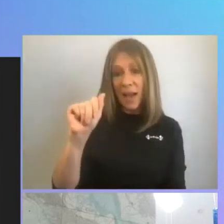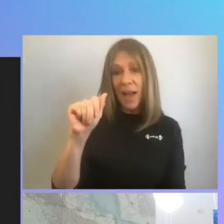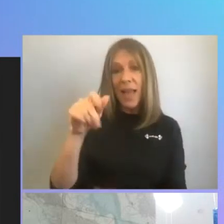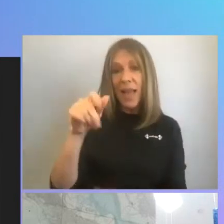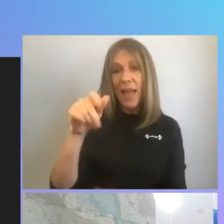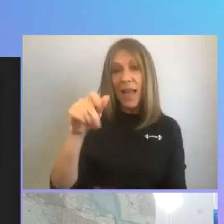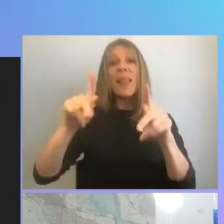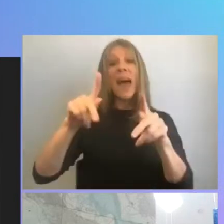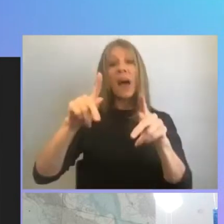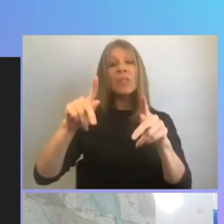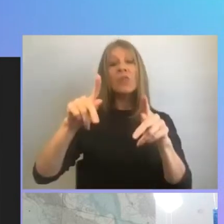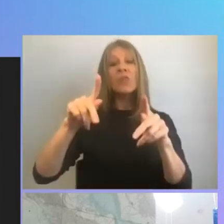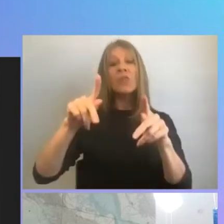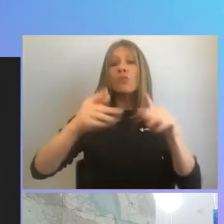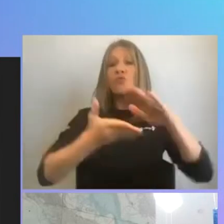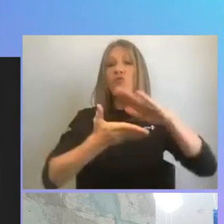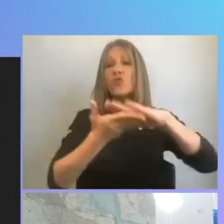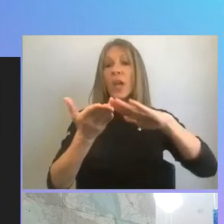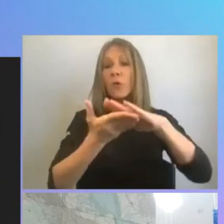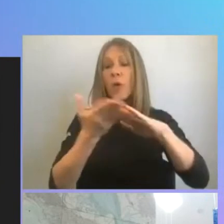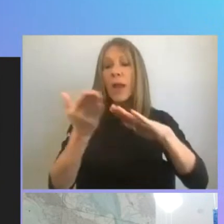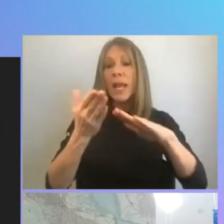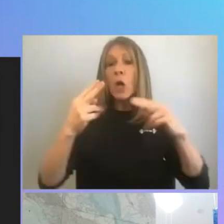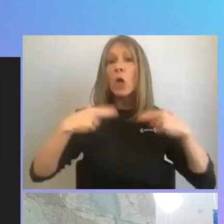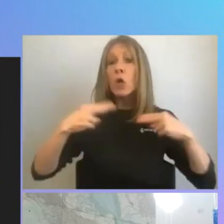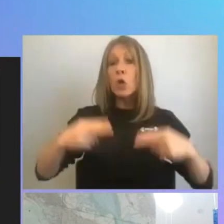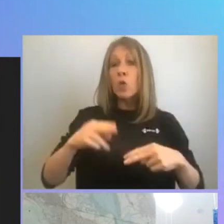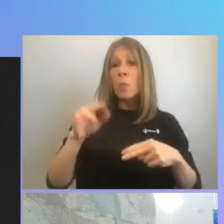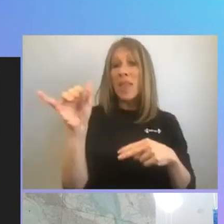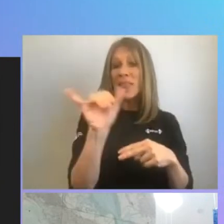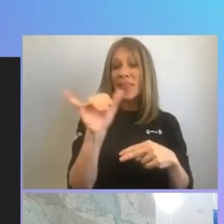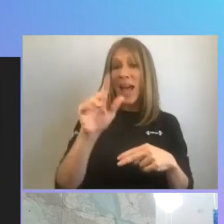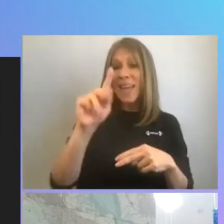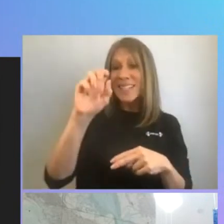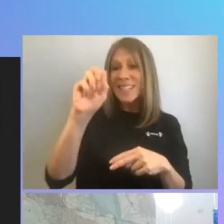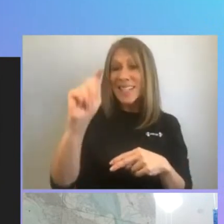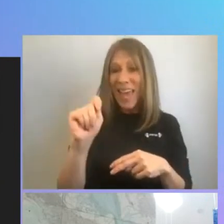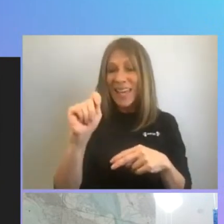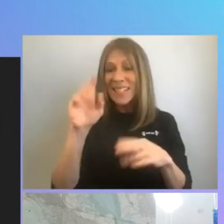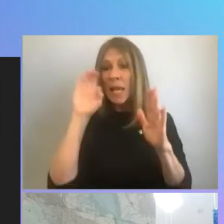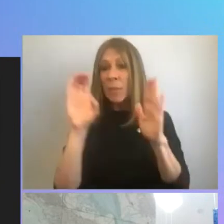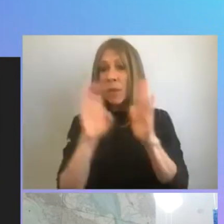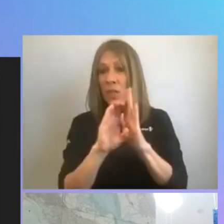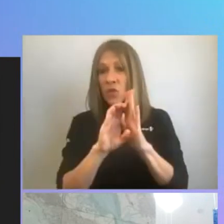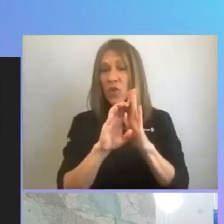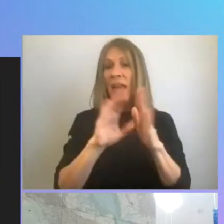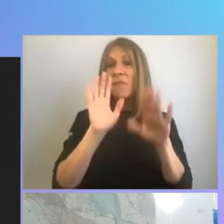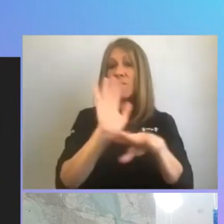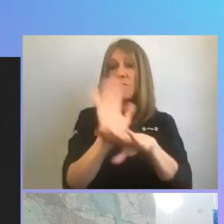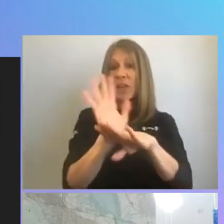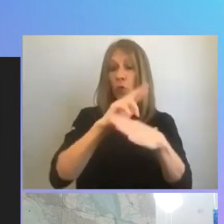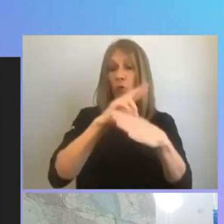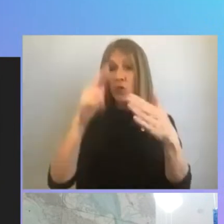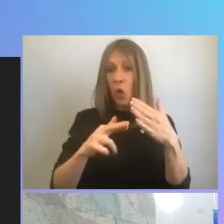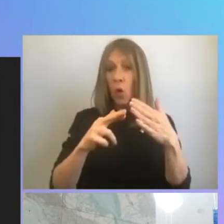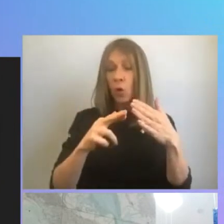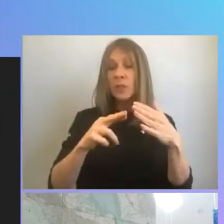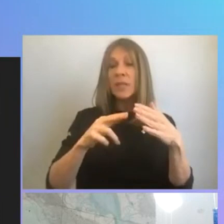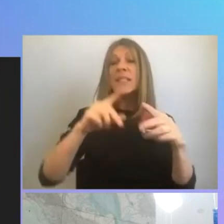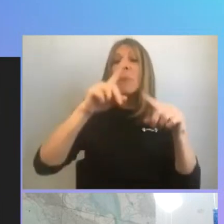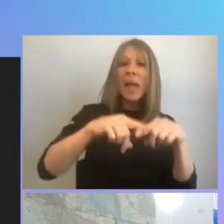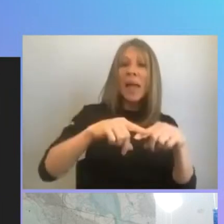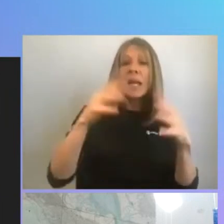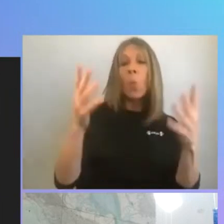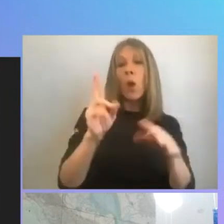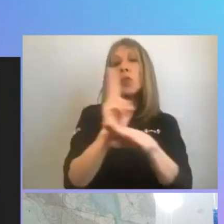to generate, human-like text, image, and video results based on the input that the user